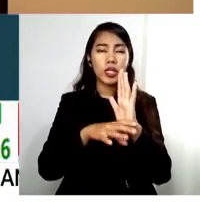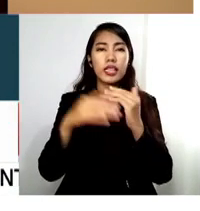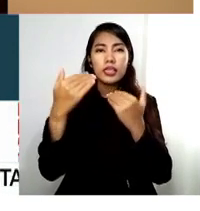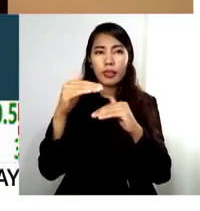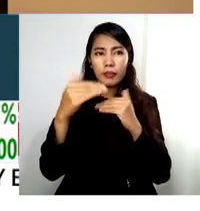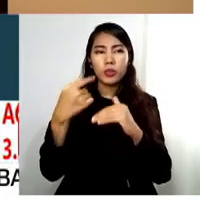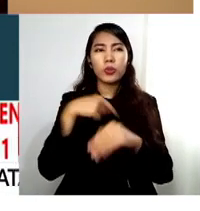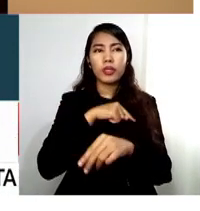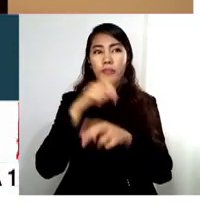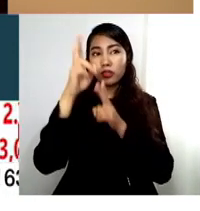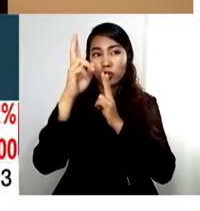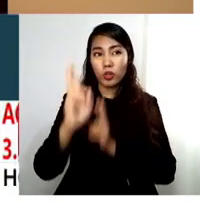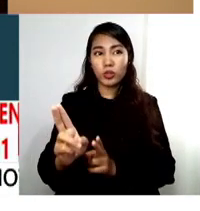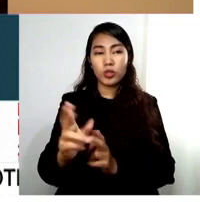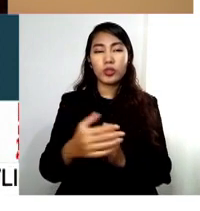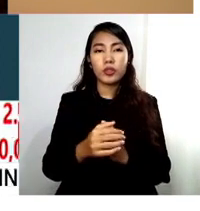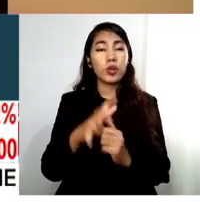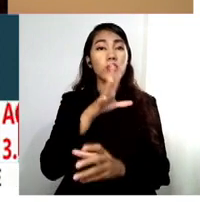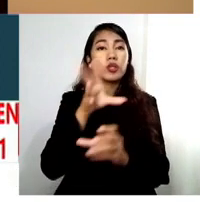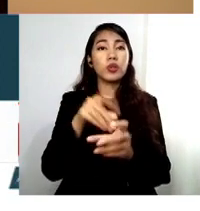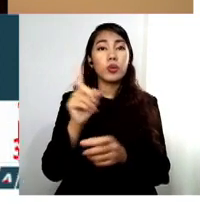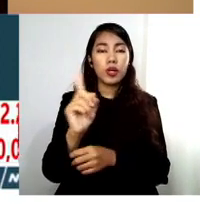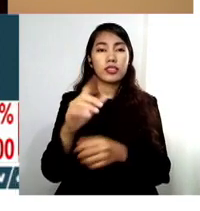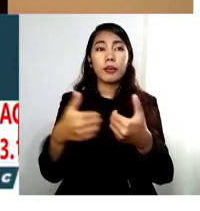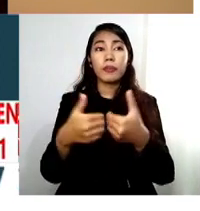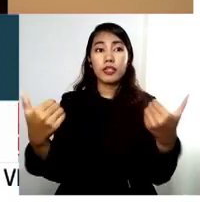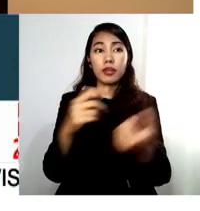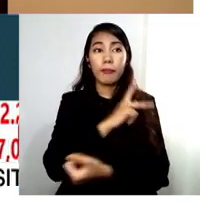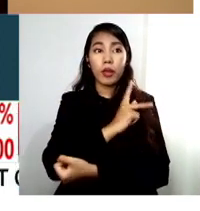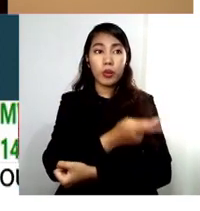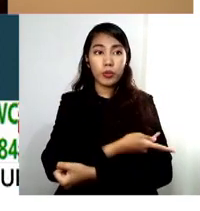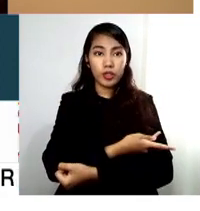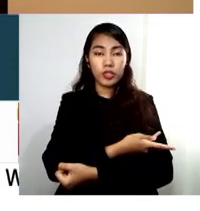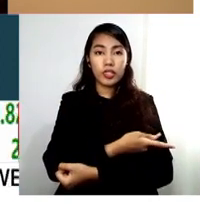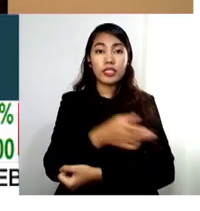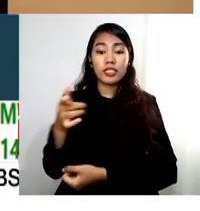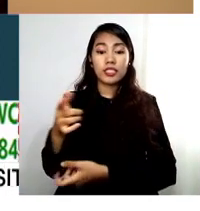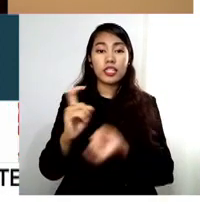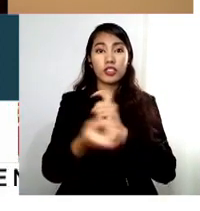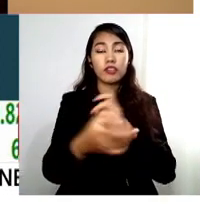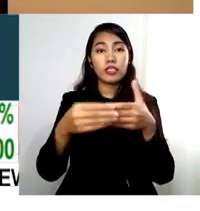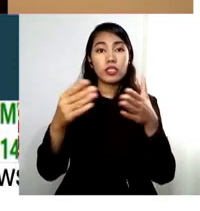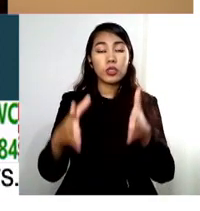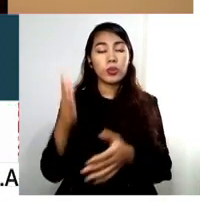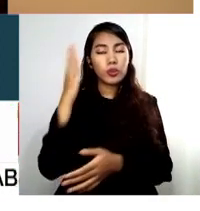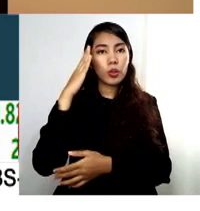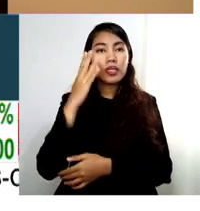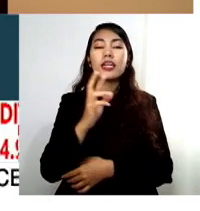And one of those, of course, is the separation of powers and the age of leadership. We know that in real politics, the party